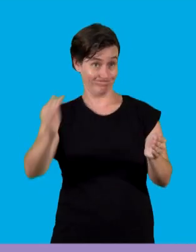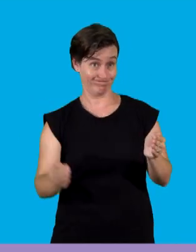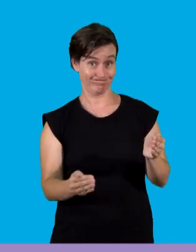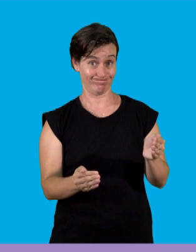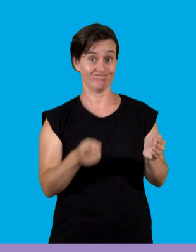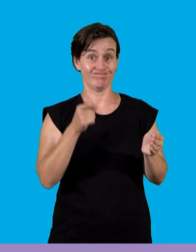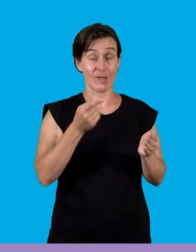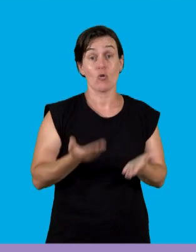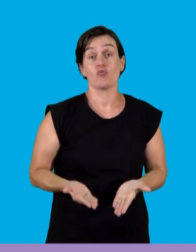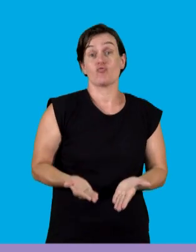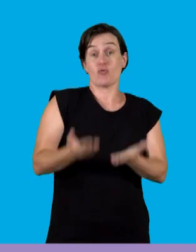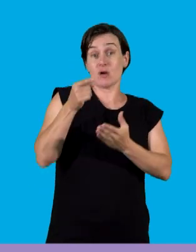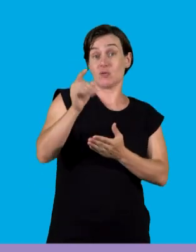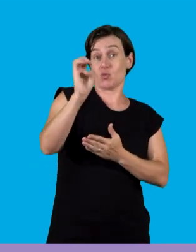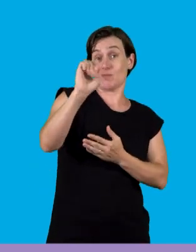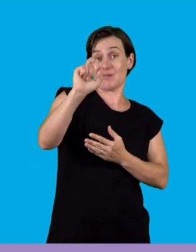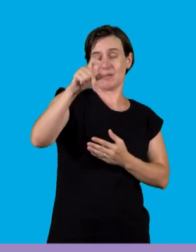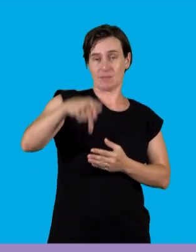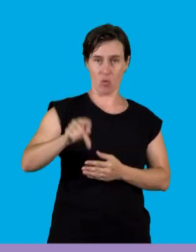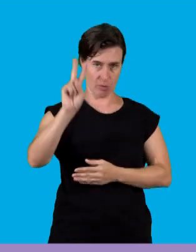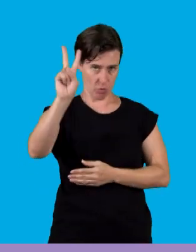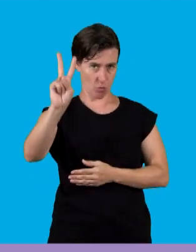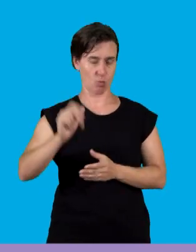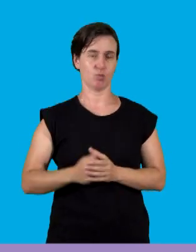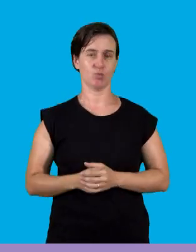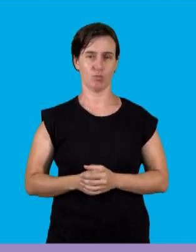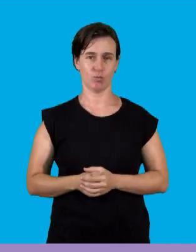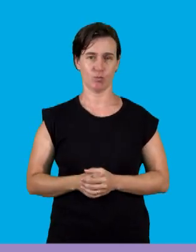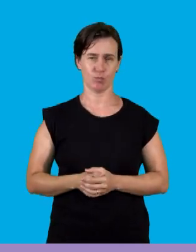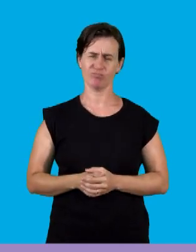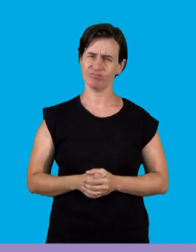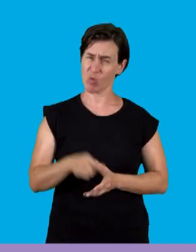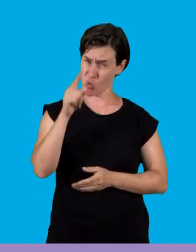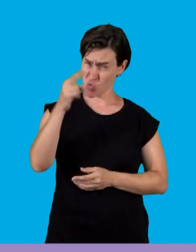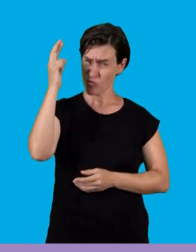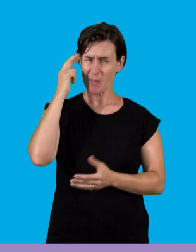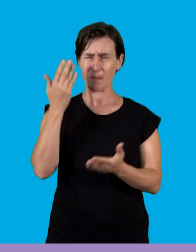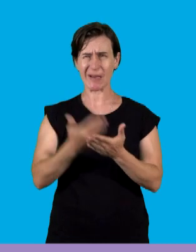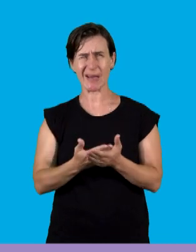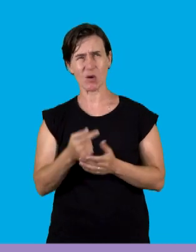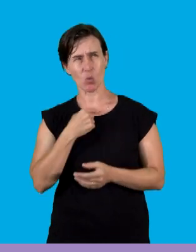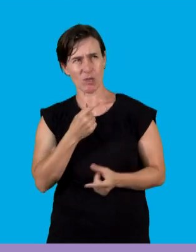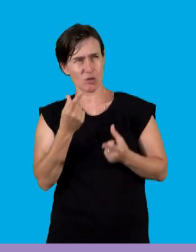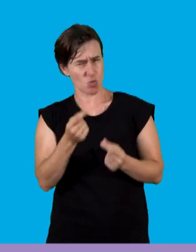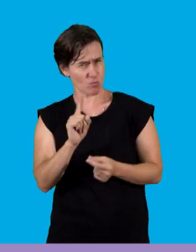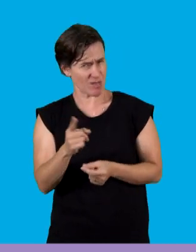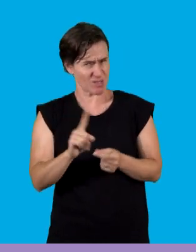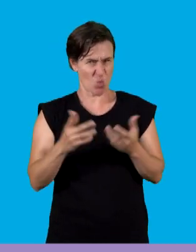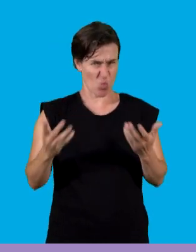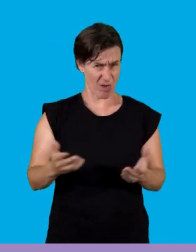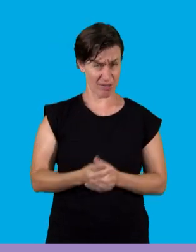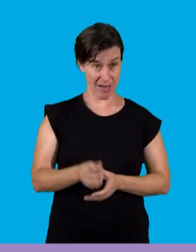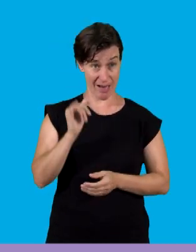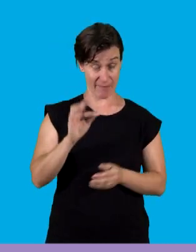exponent 4, and that power has been raised to an exponent of 2. Now, can we remember what we need to